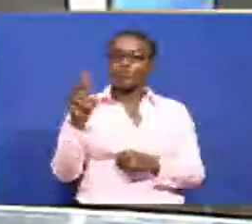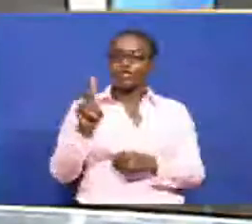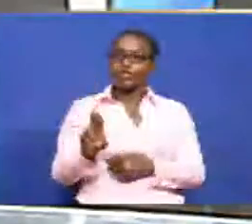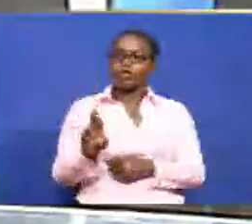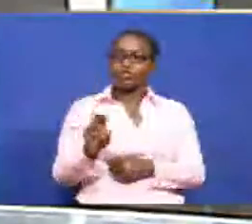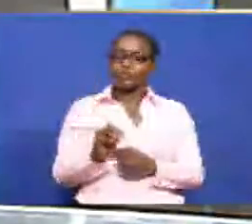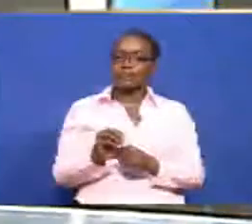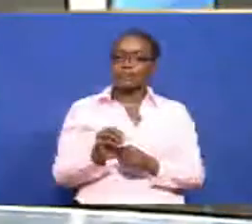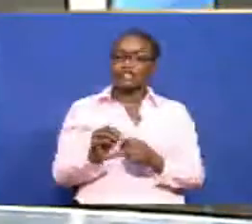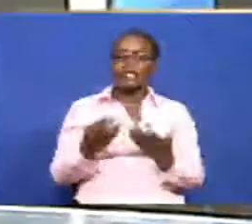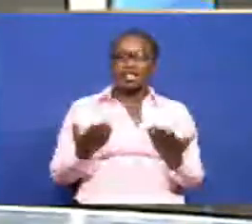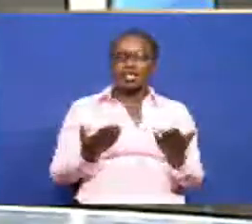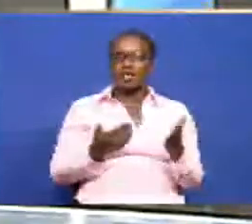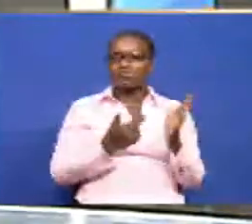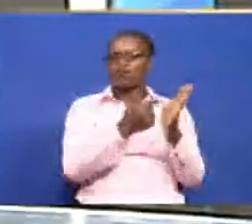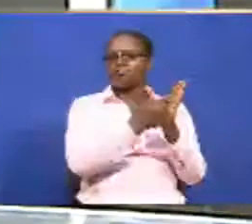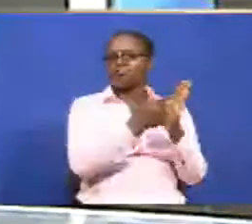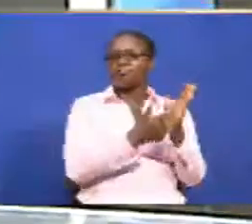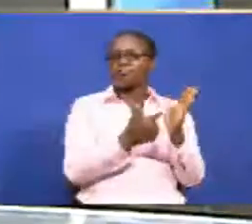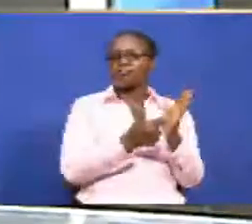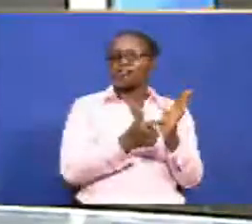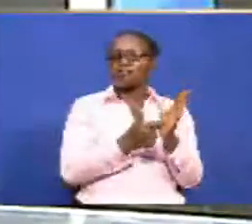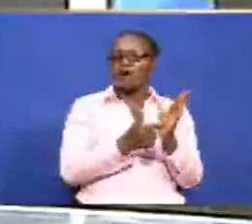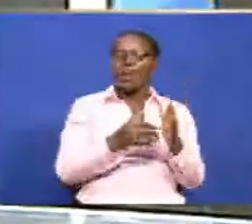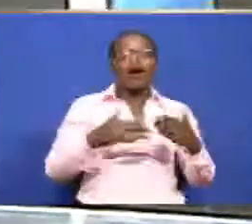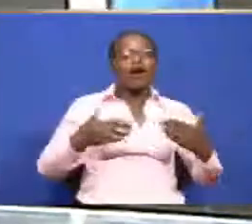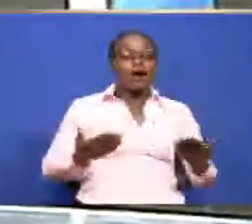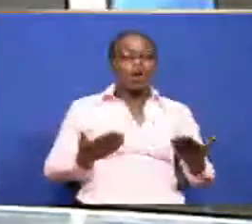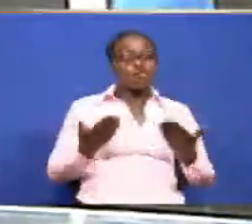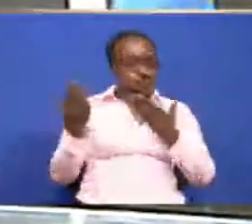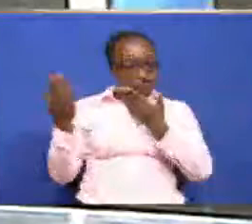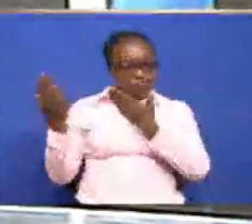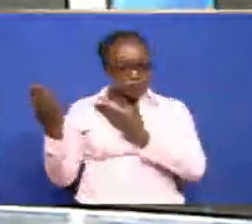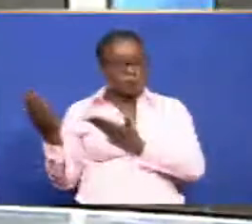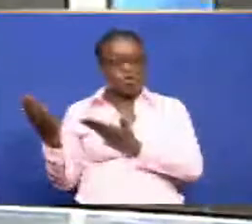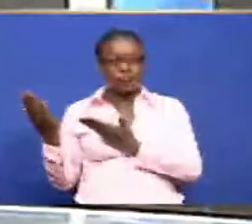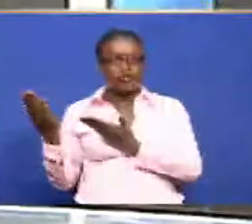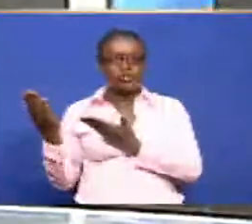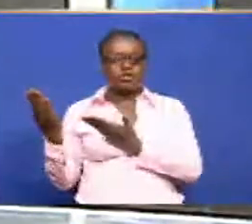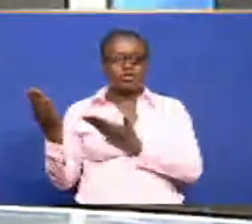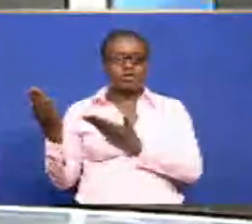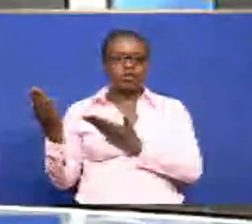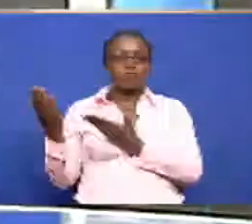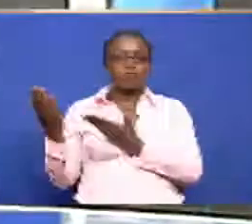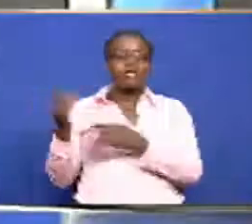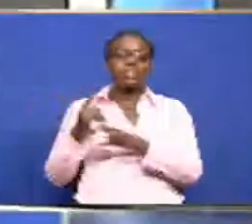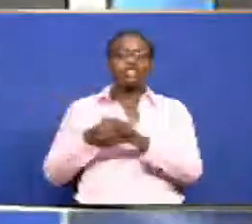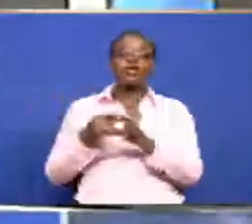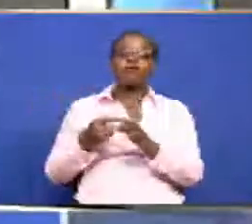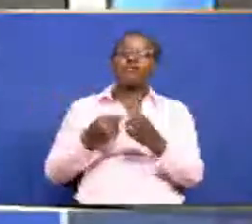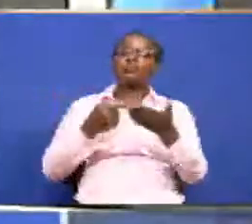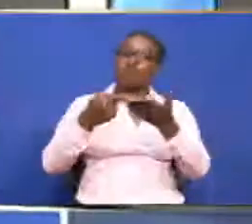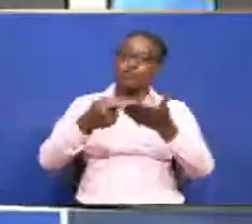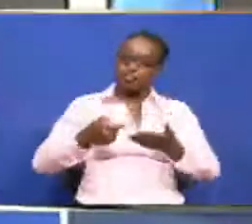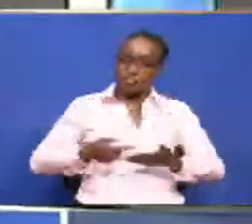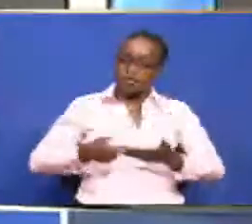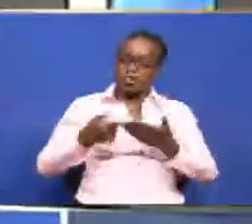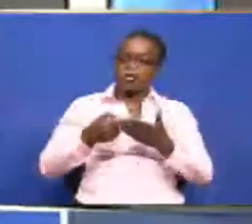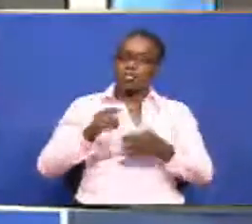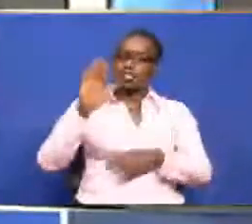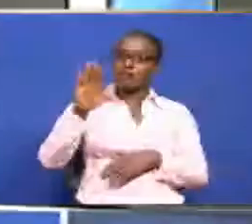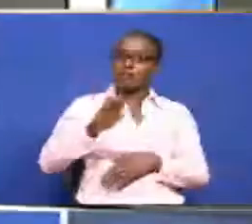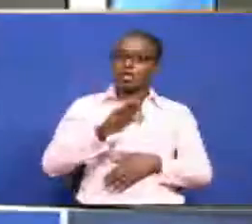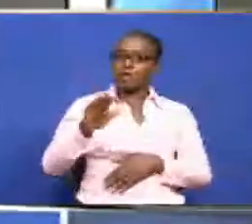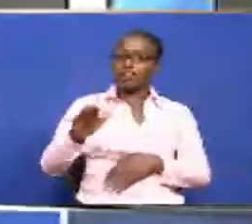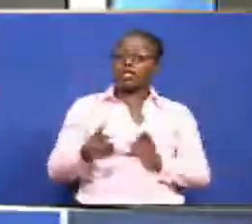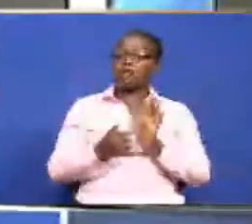tupate jinsi mambo yalivyokuwa wakati waziri wa fedha Ukur Yatani alikuwa akilihutubia bunge na